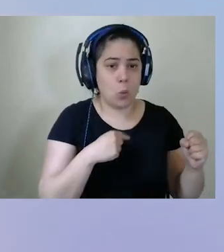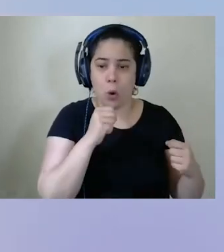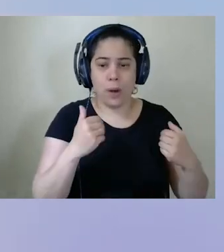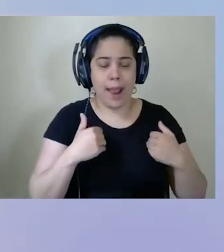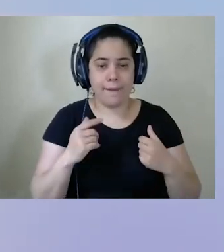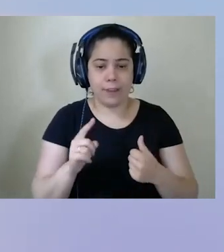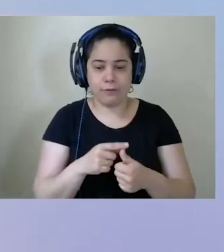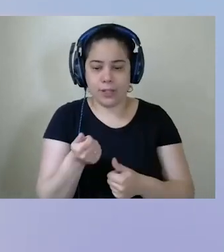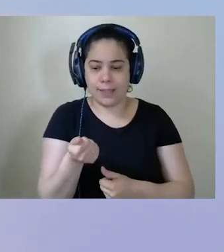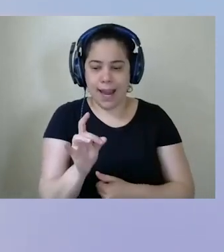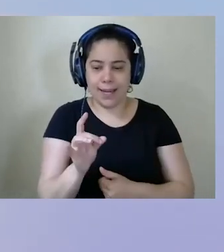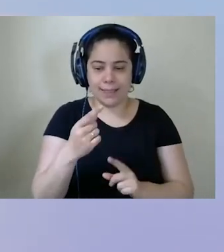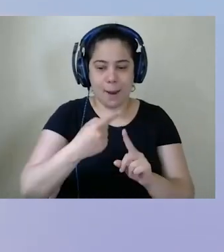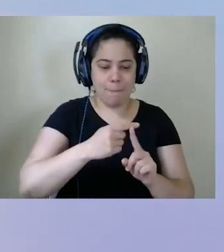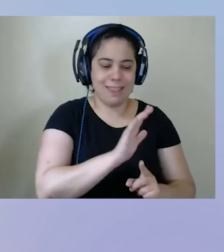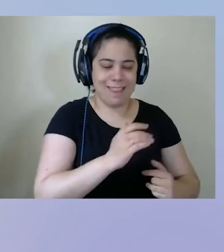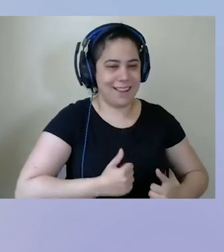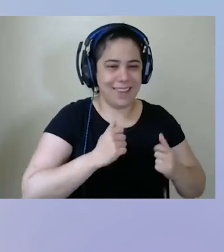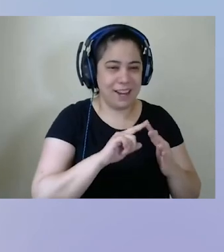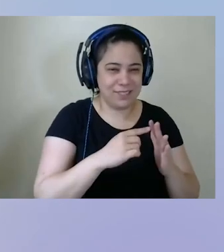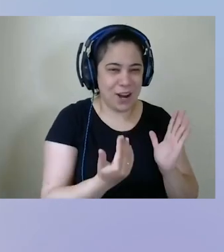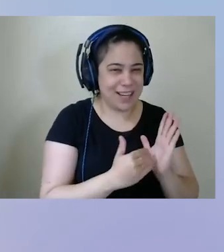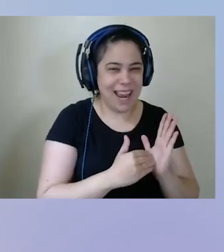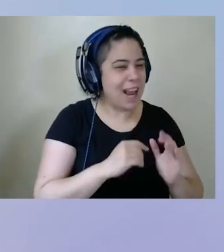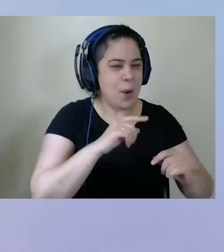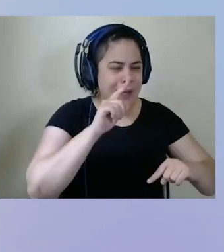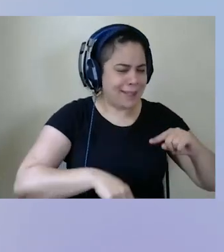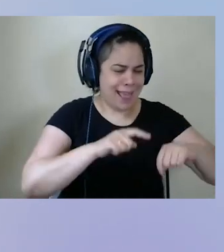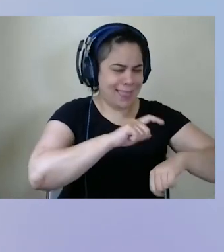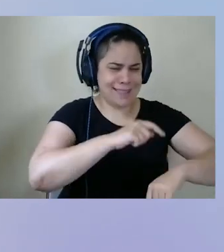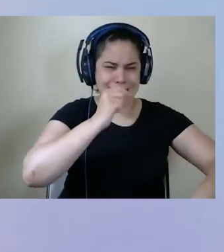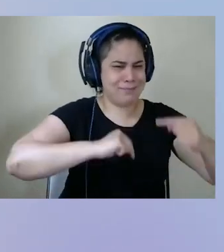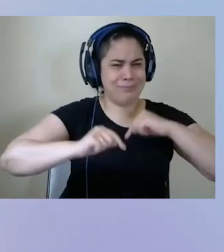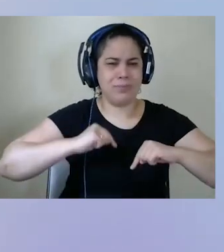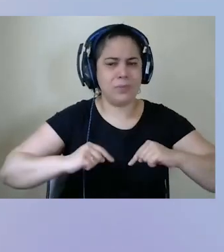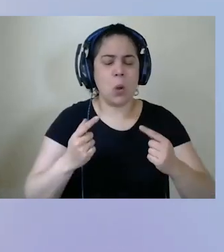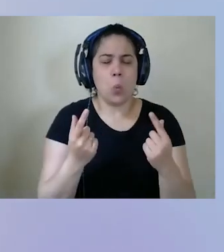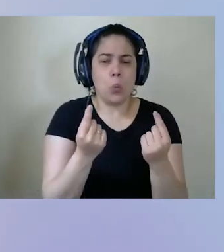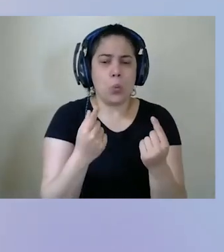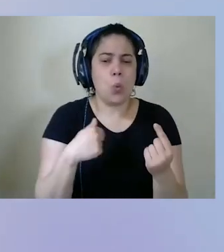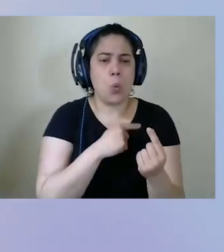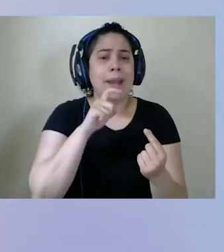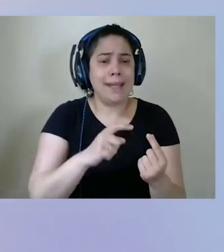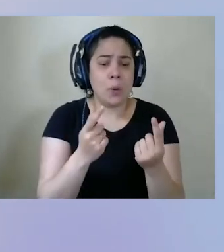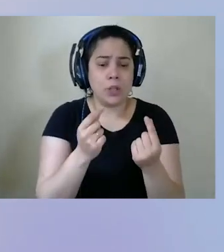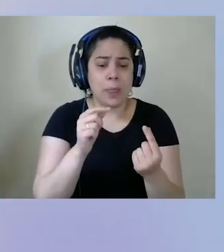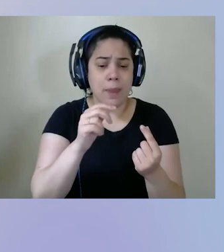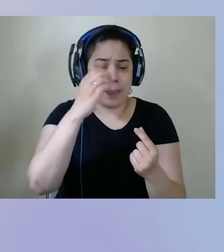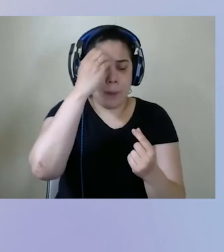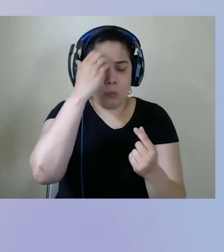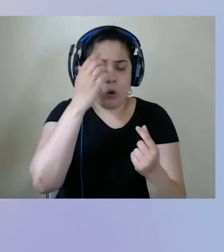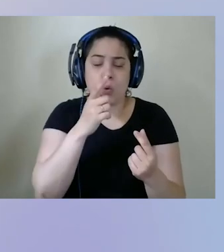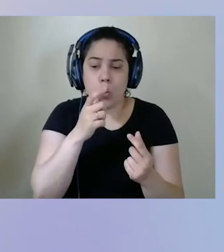to repeat, we have to undo the systems in the brain that have been built